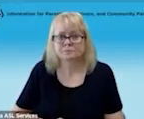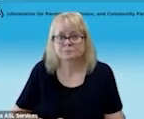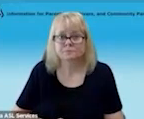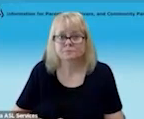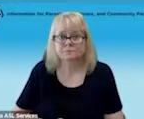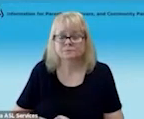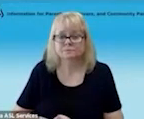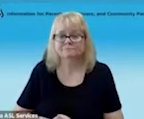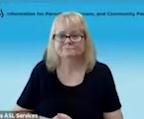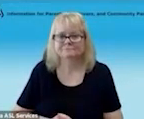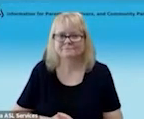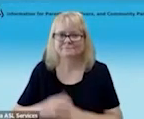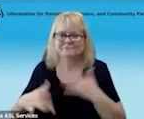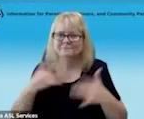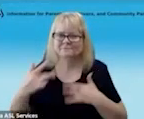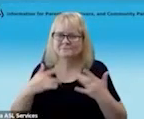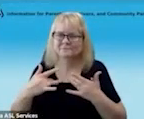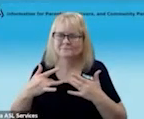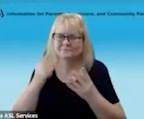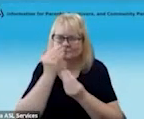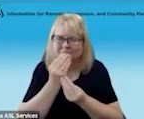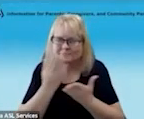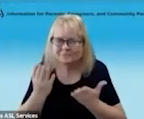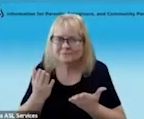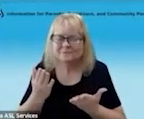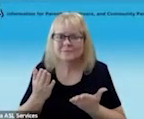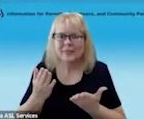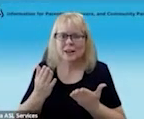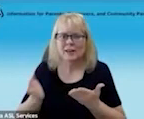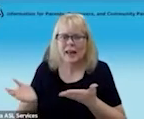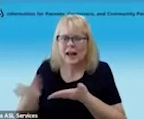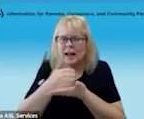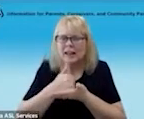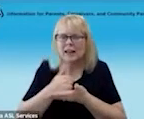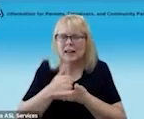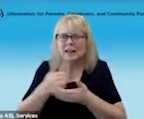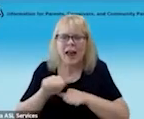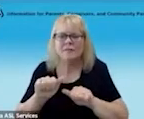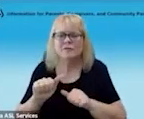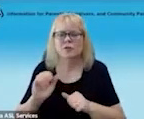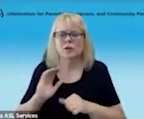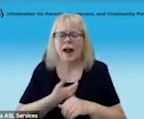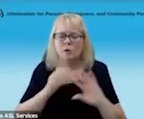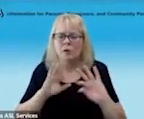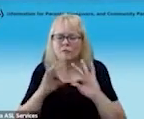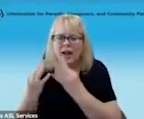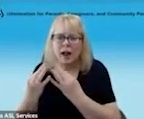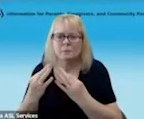low income and limited English proficient members. Next slide, please.